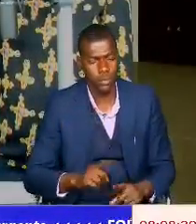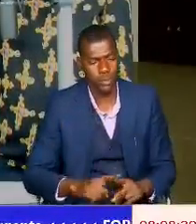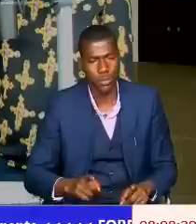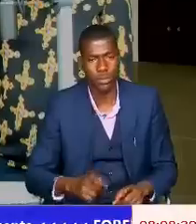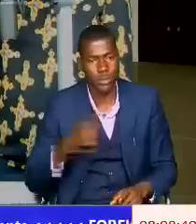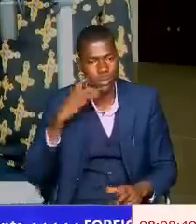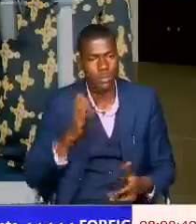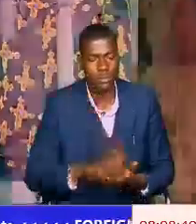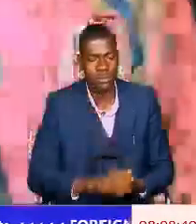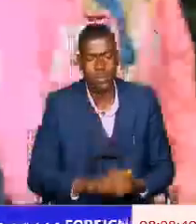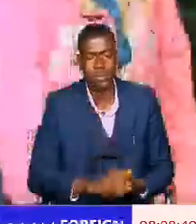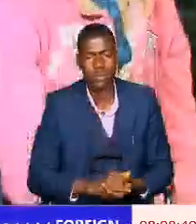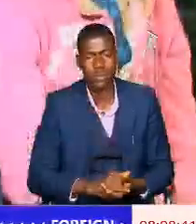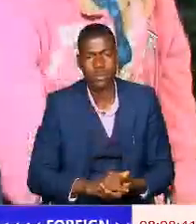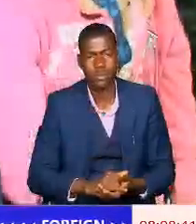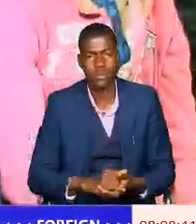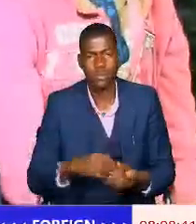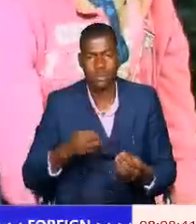media work,